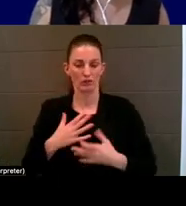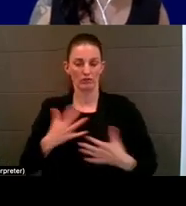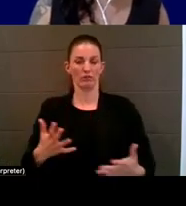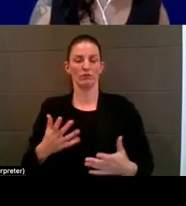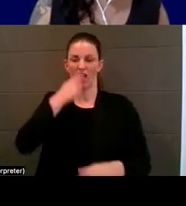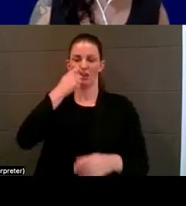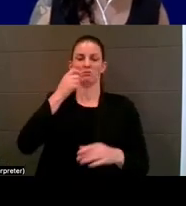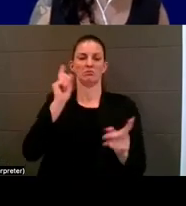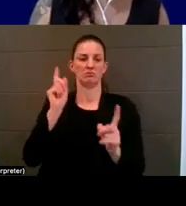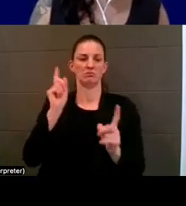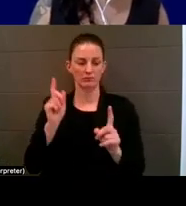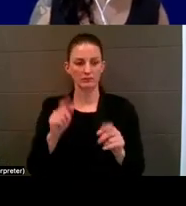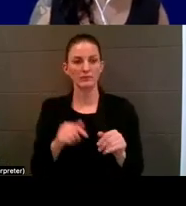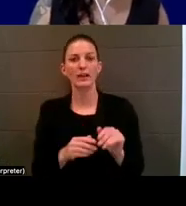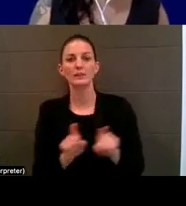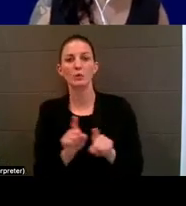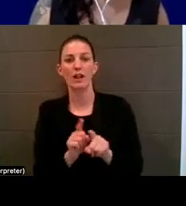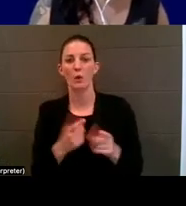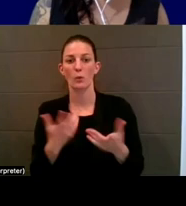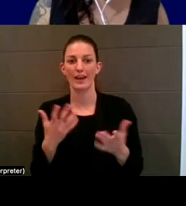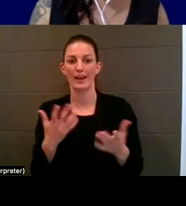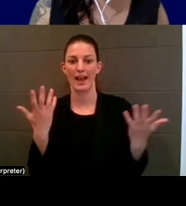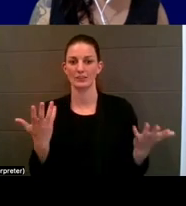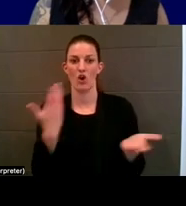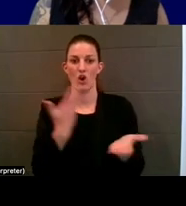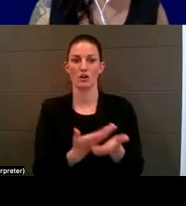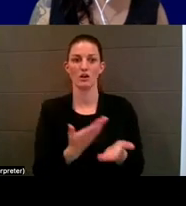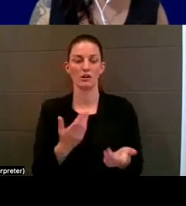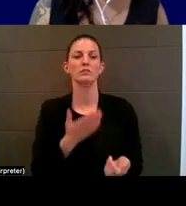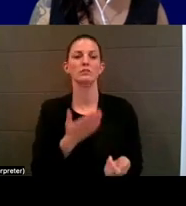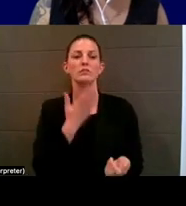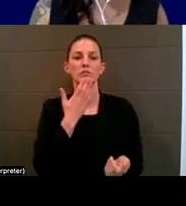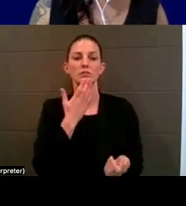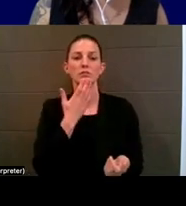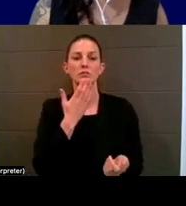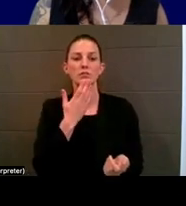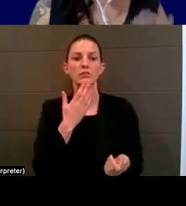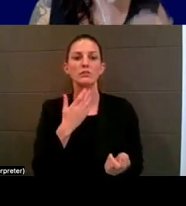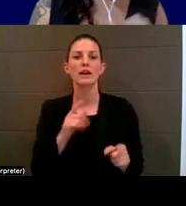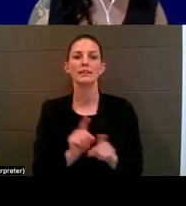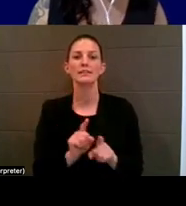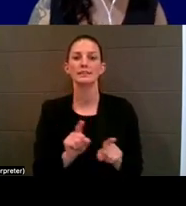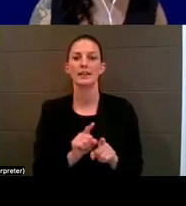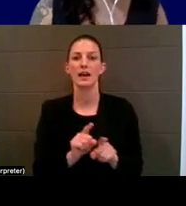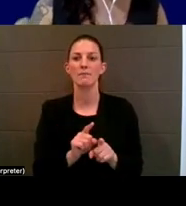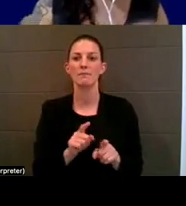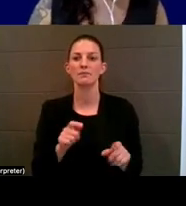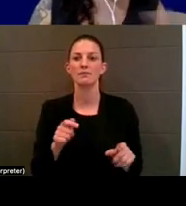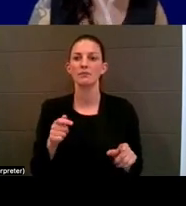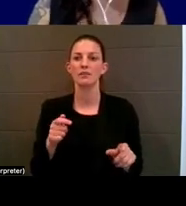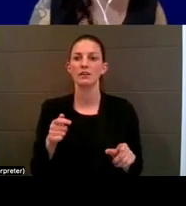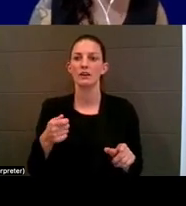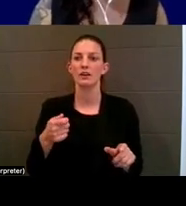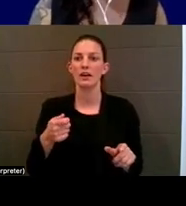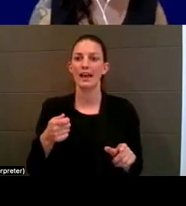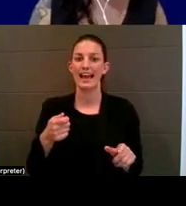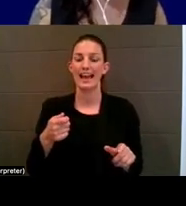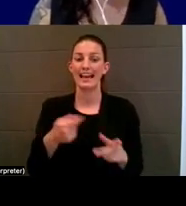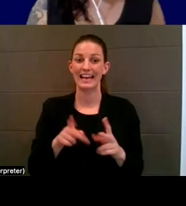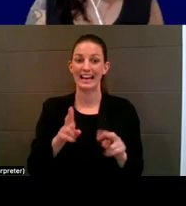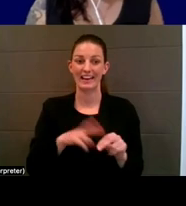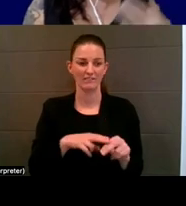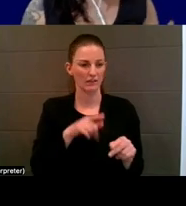We also use tactile prompts, so tapping on her chin and offering an empty spoon to help her swallow and clear her mouth in between each